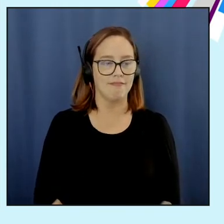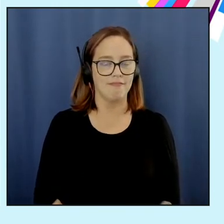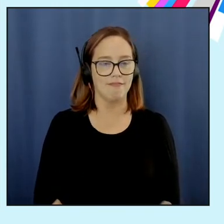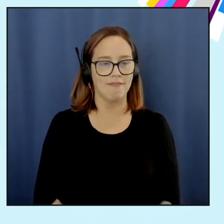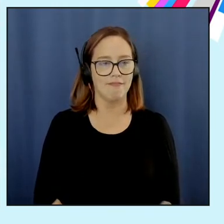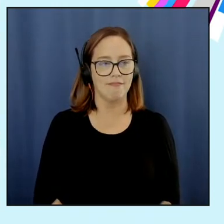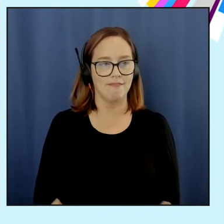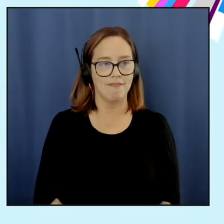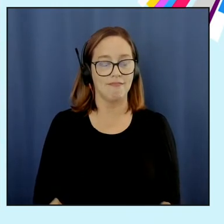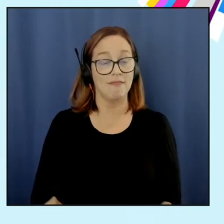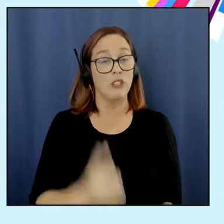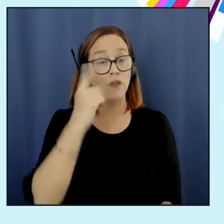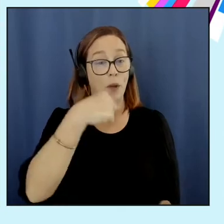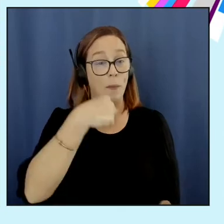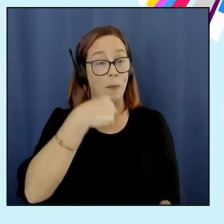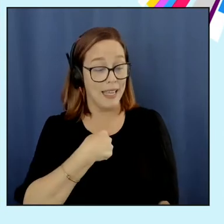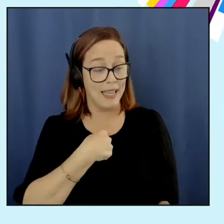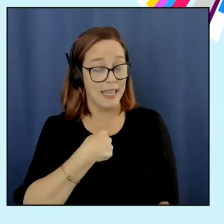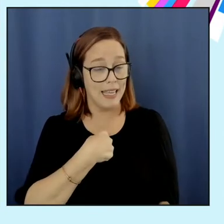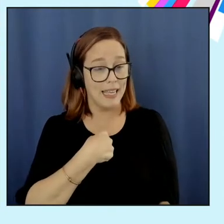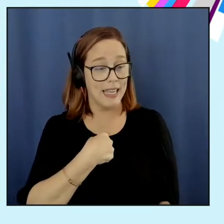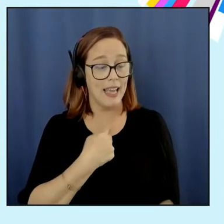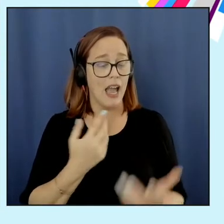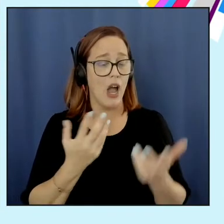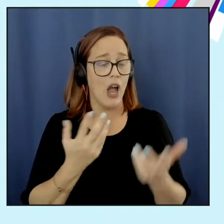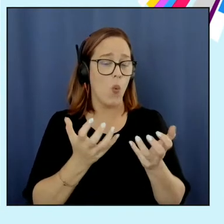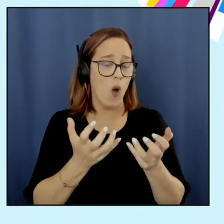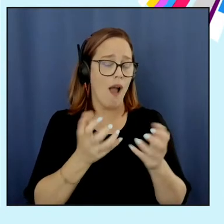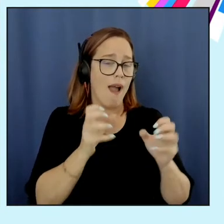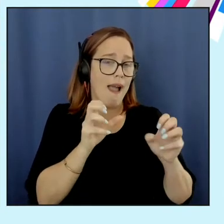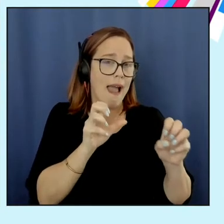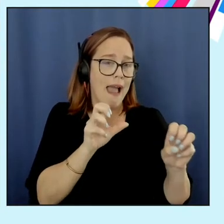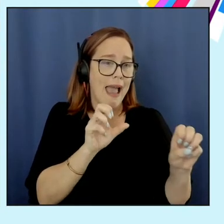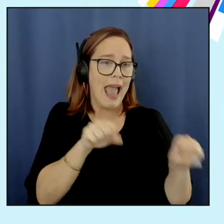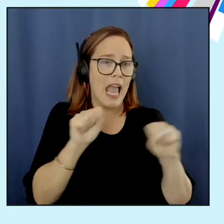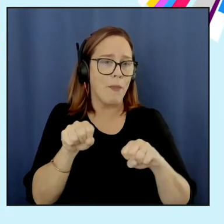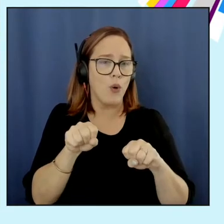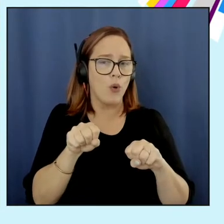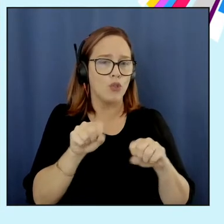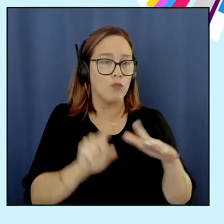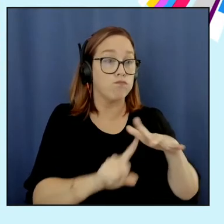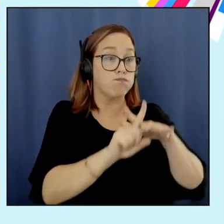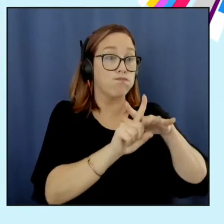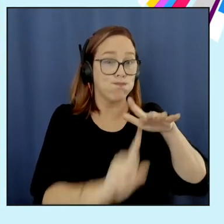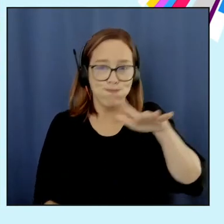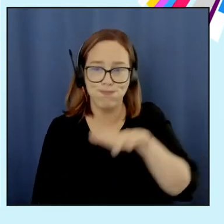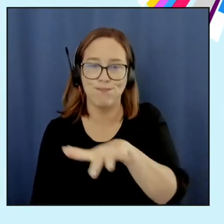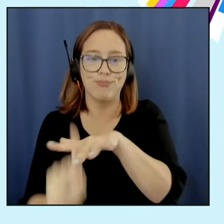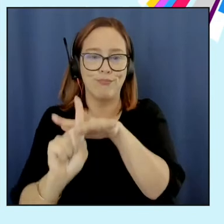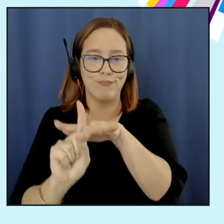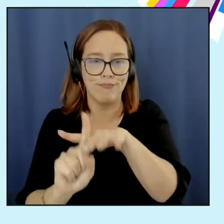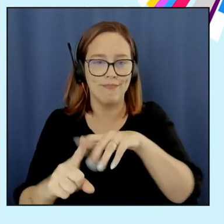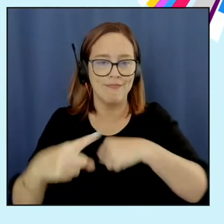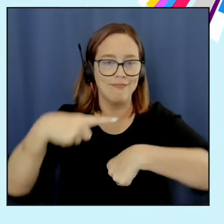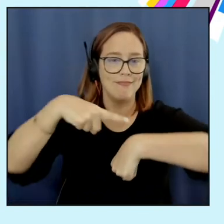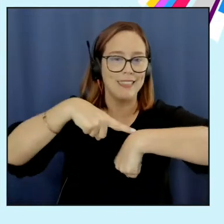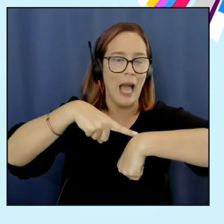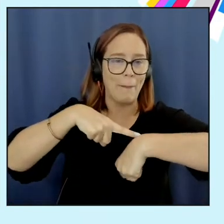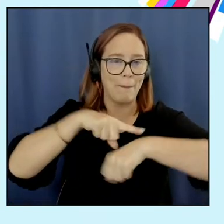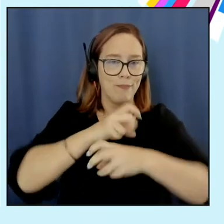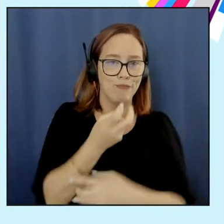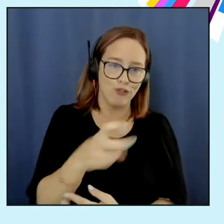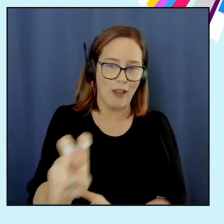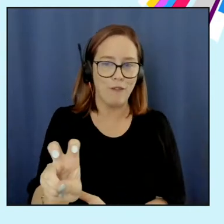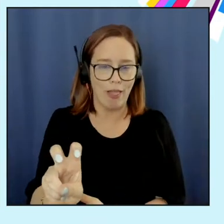I think for me, I would want to be able to teleport or time travel. I'm really fascinated about different cultures